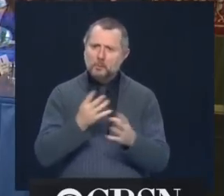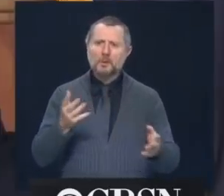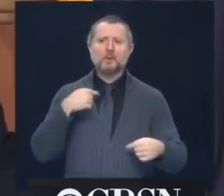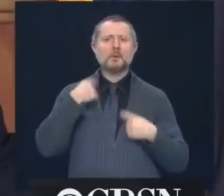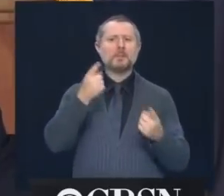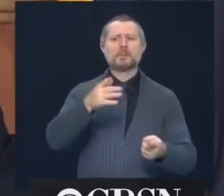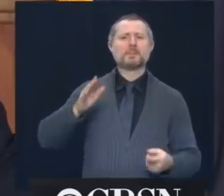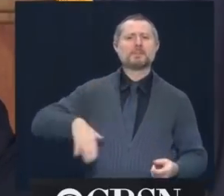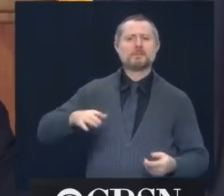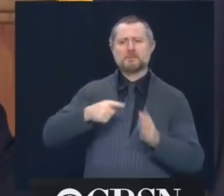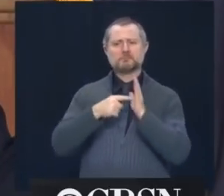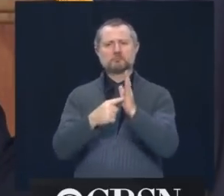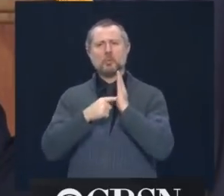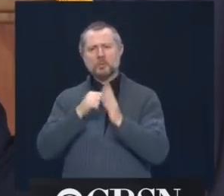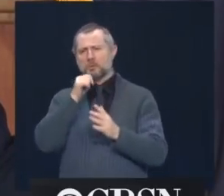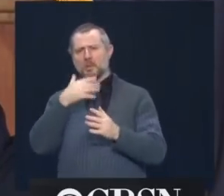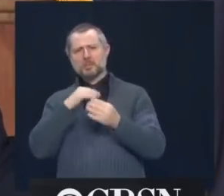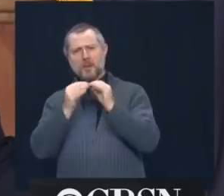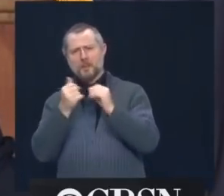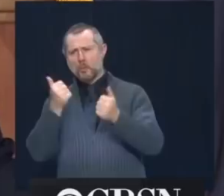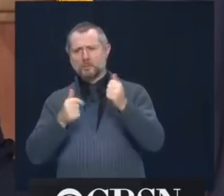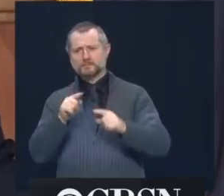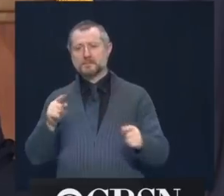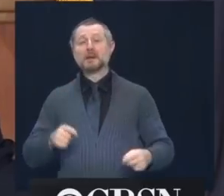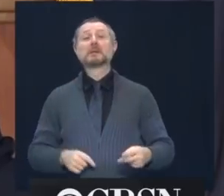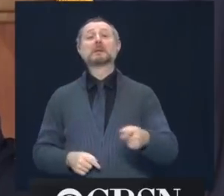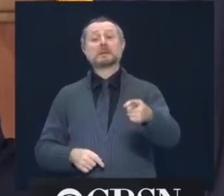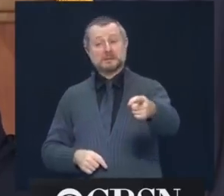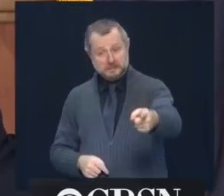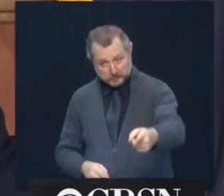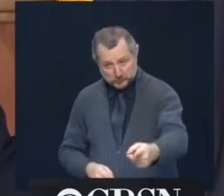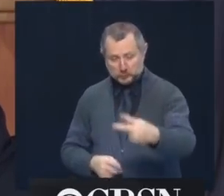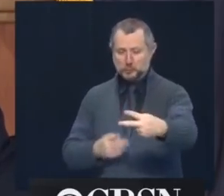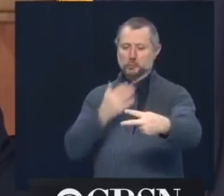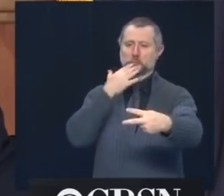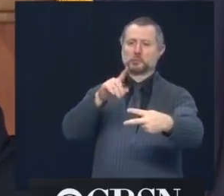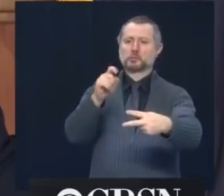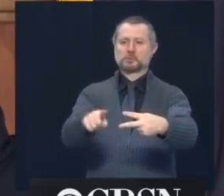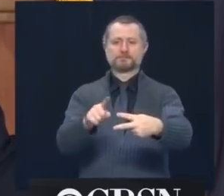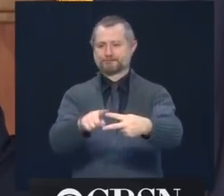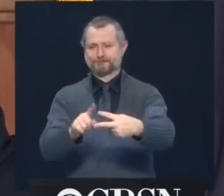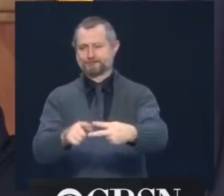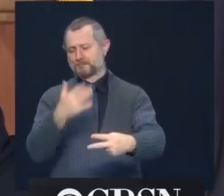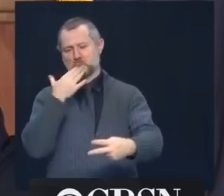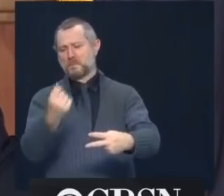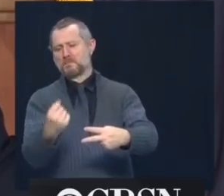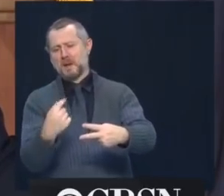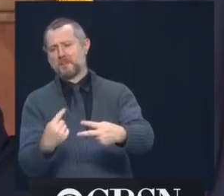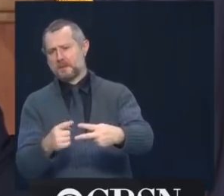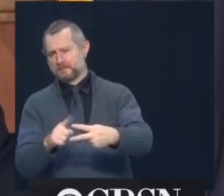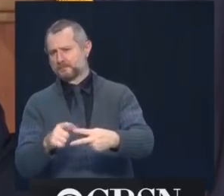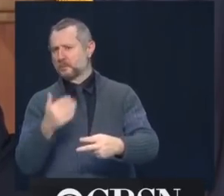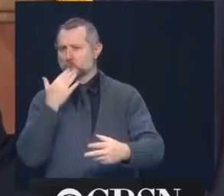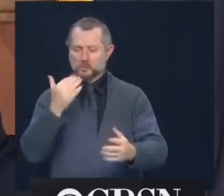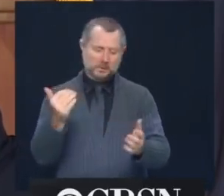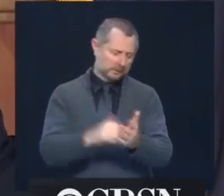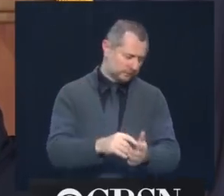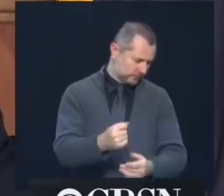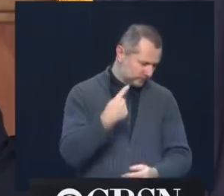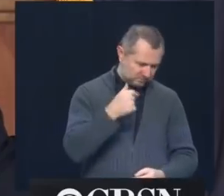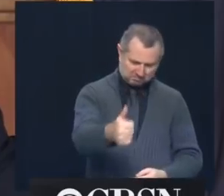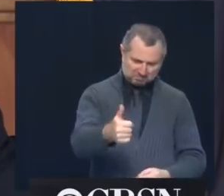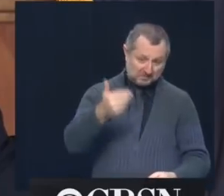Yeah, two good questions as usual, John. The first, you saw